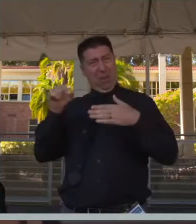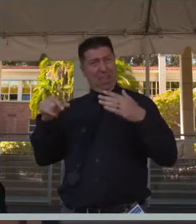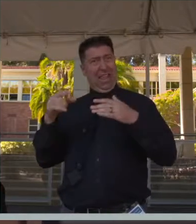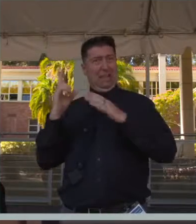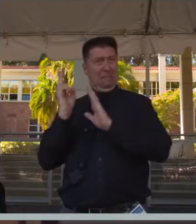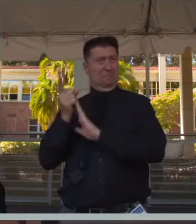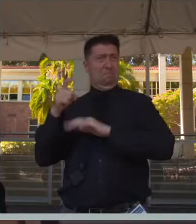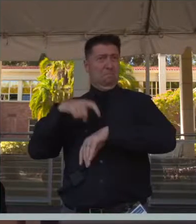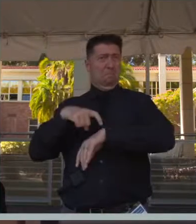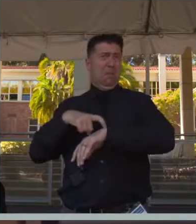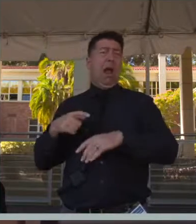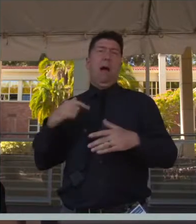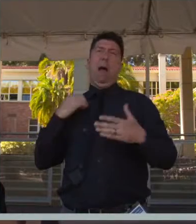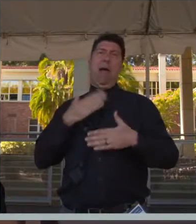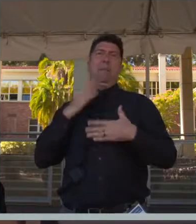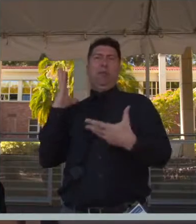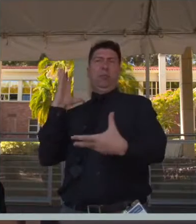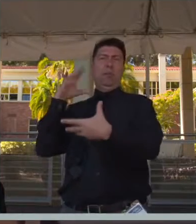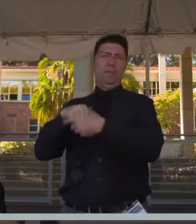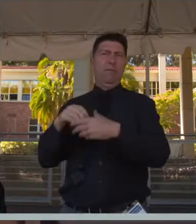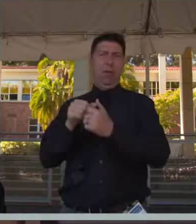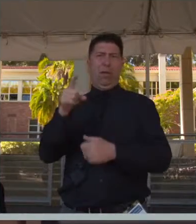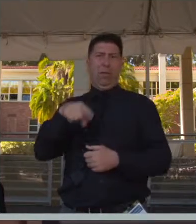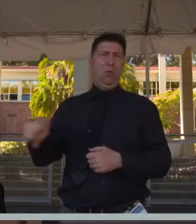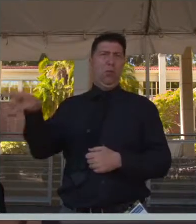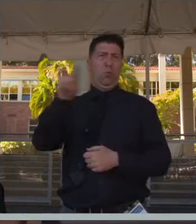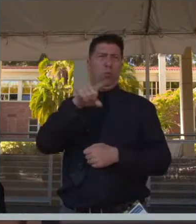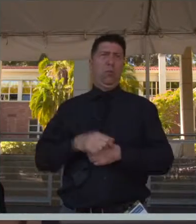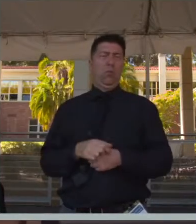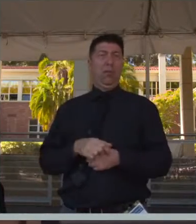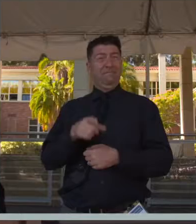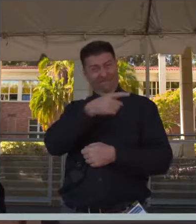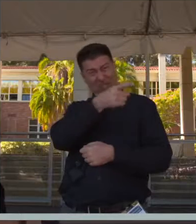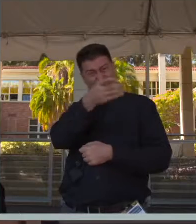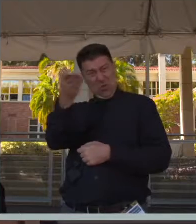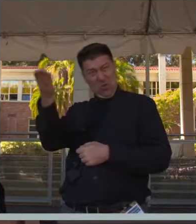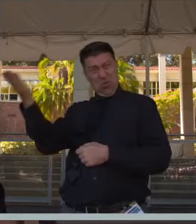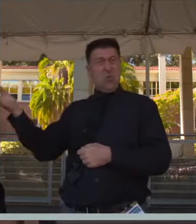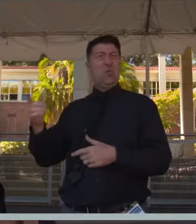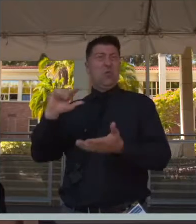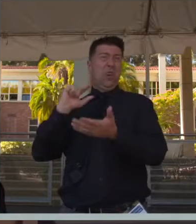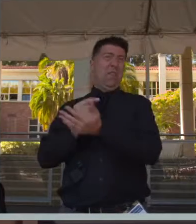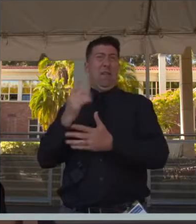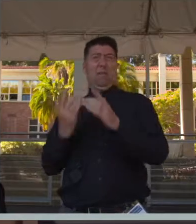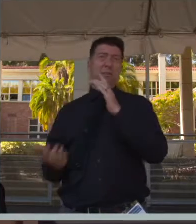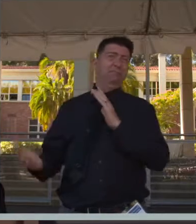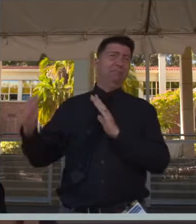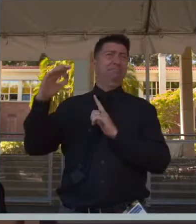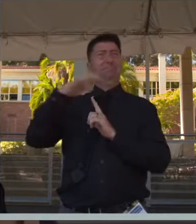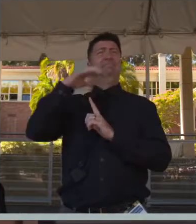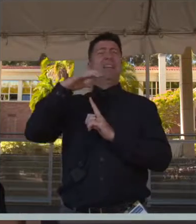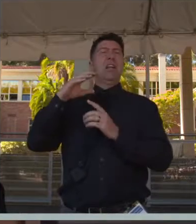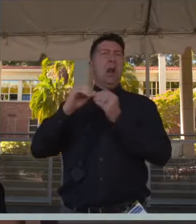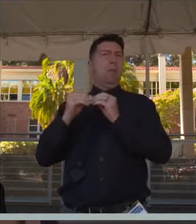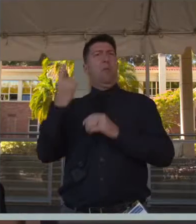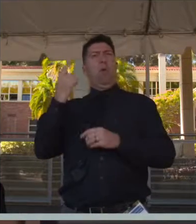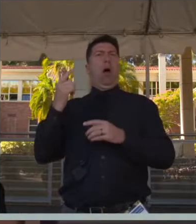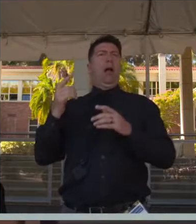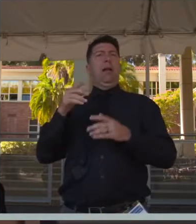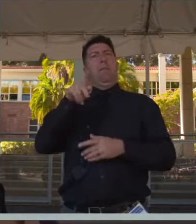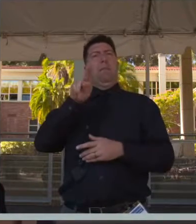moment, and I am grateful to be able to share it with you. You are graduates from the #1 public university in the